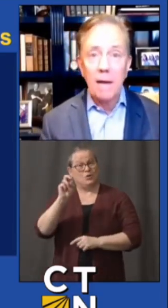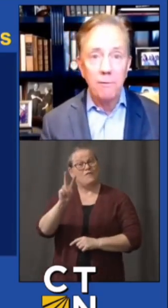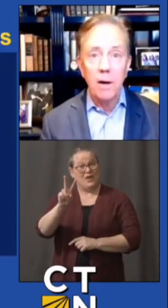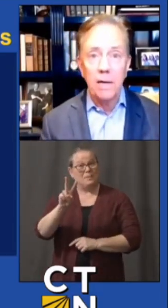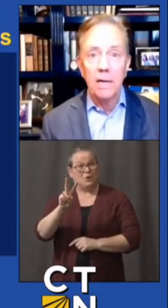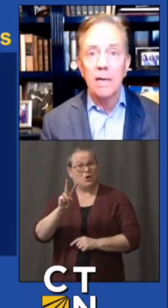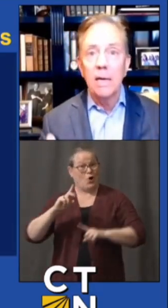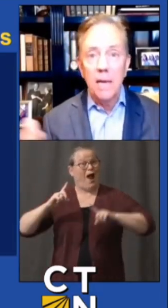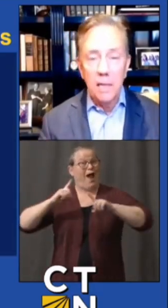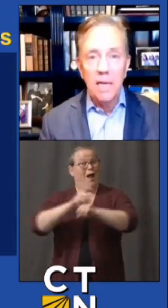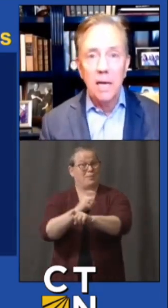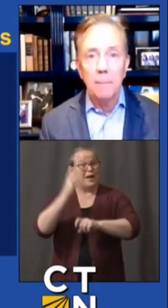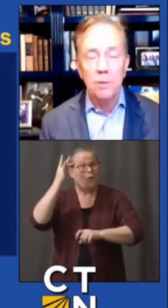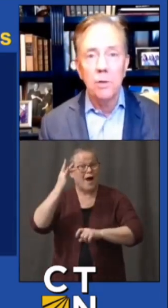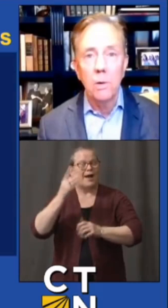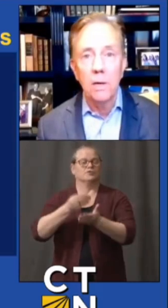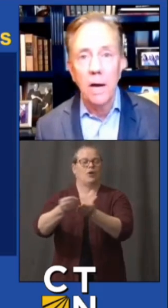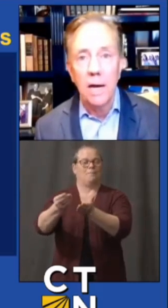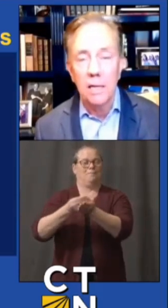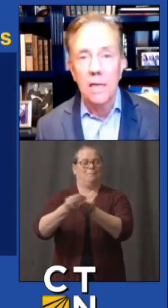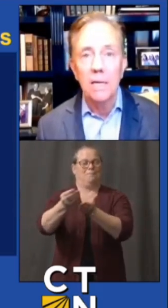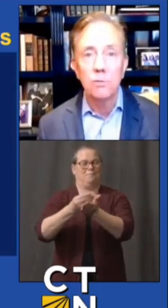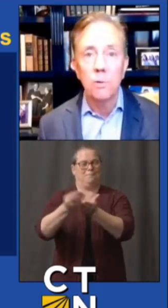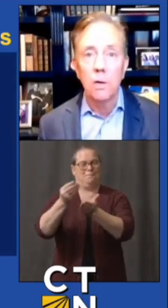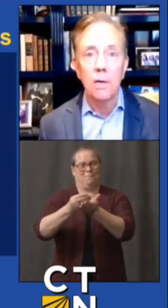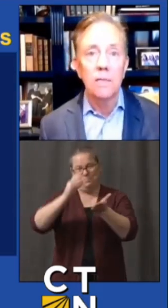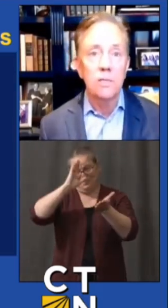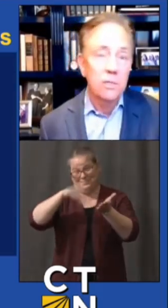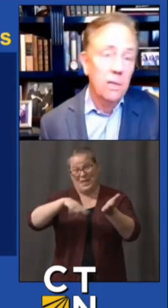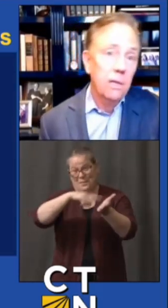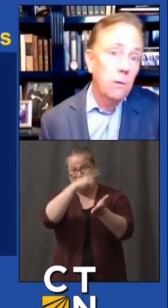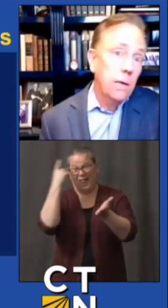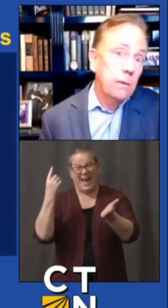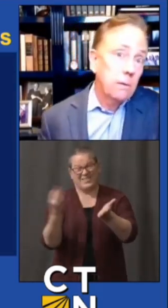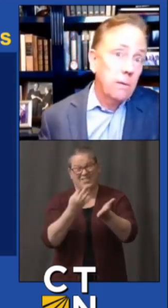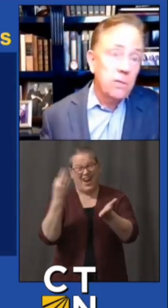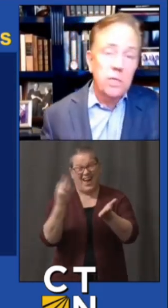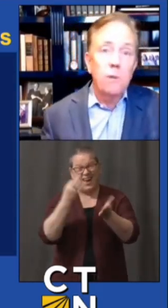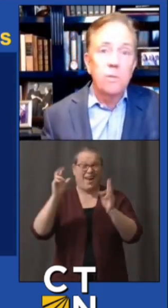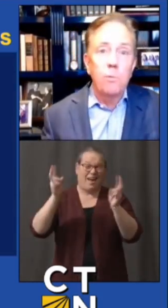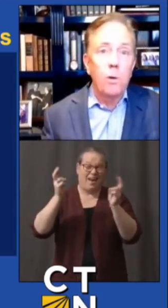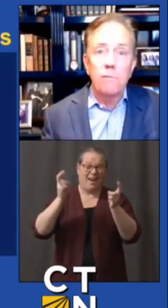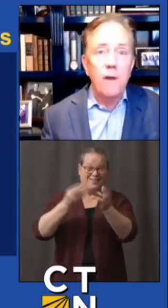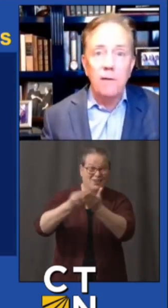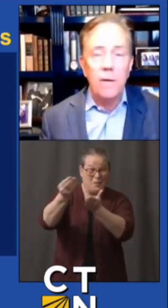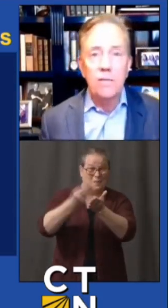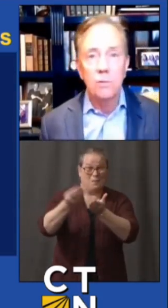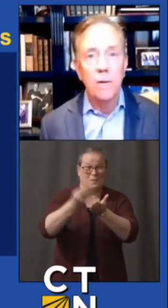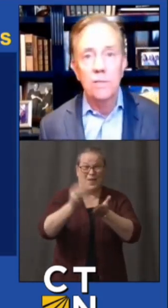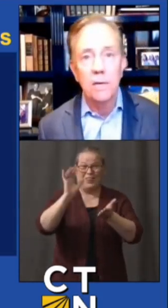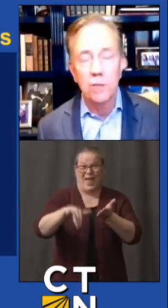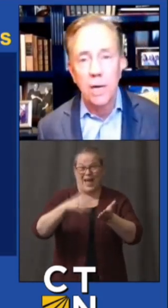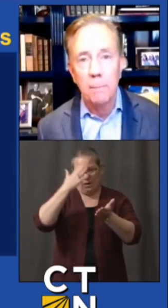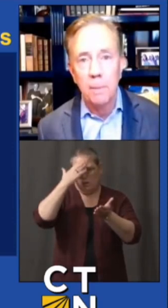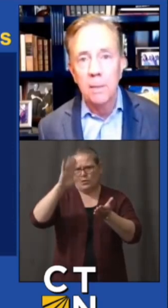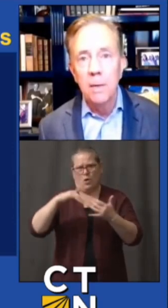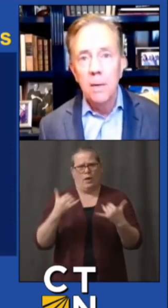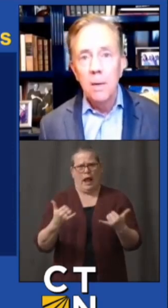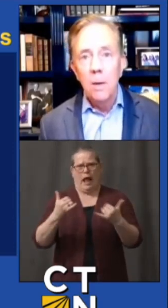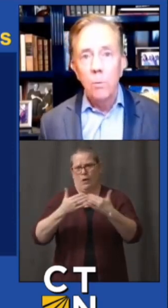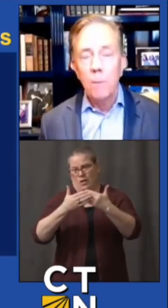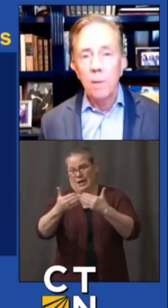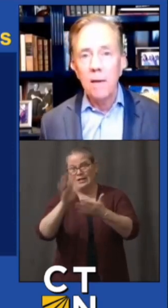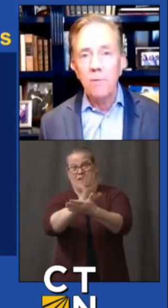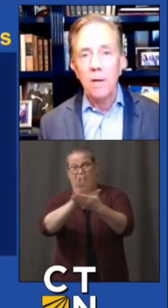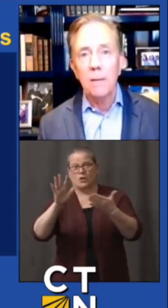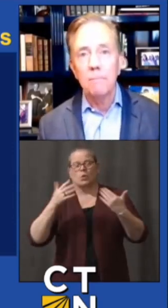Black Friday and leading up to the holidays, where this is the most important 5 weeks in retail shopping.